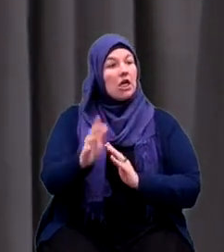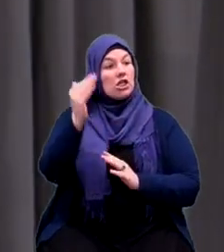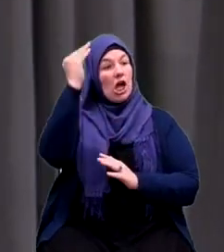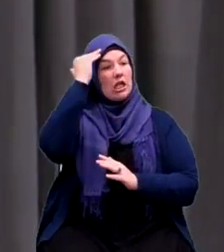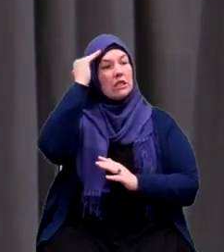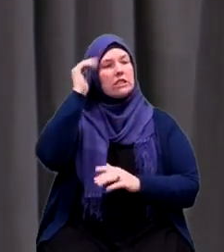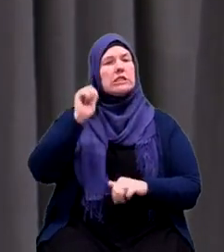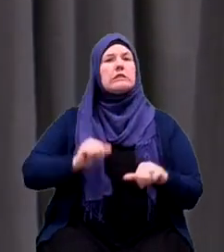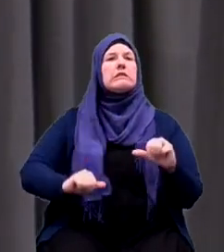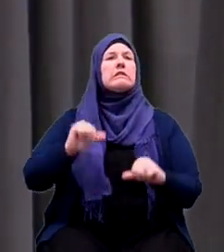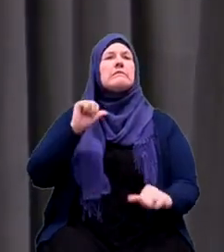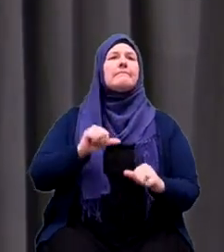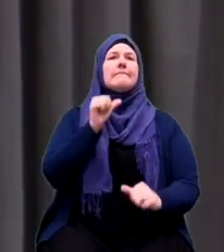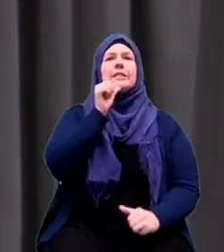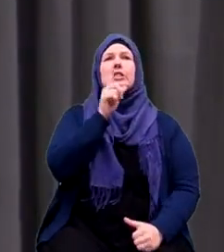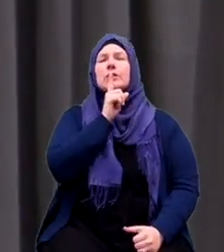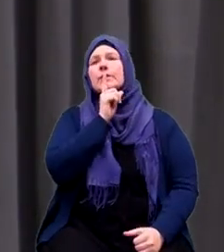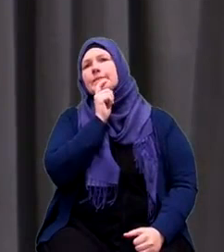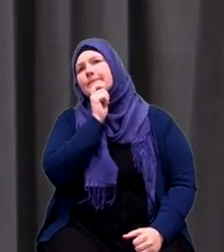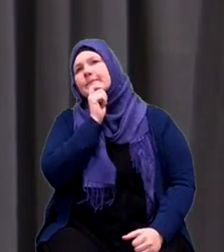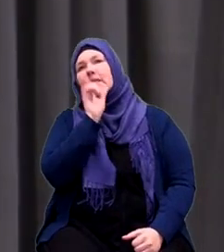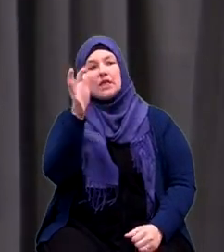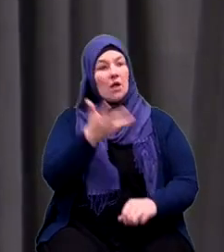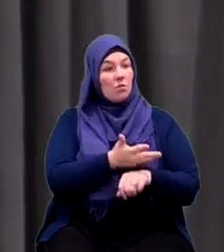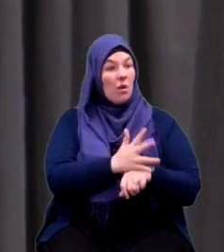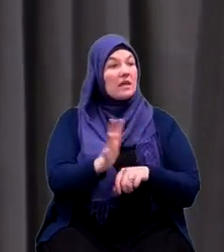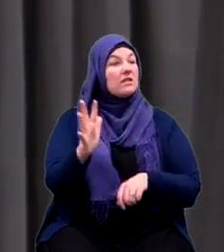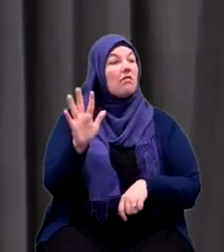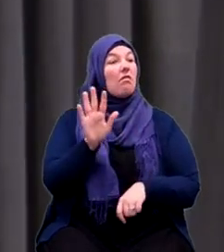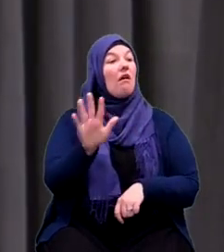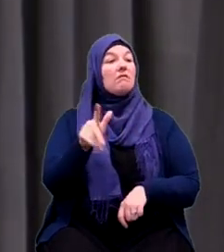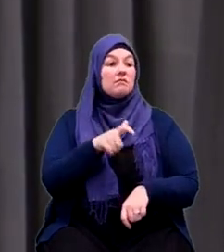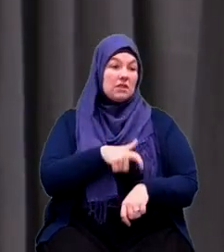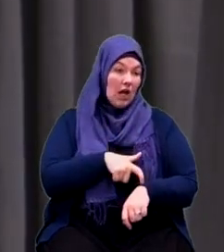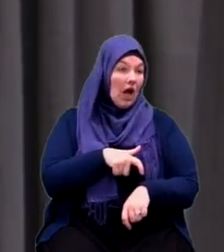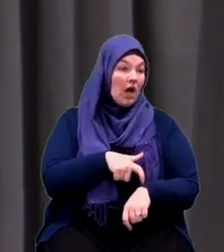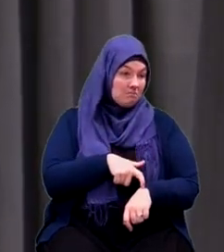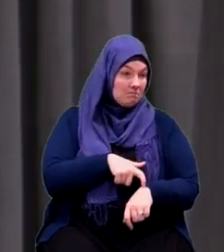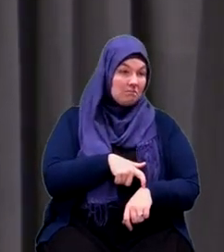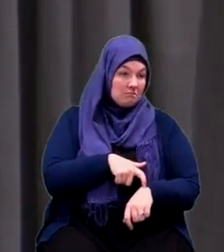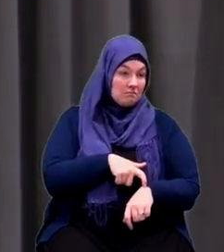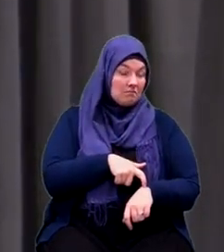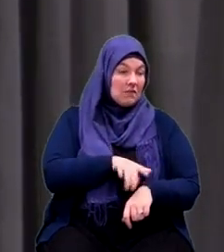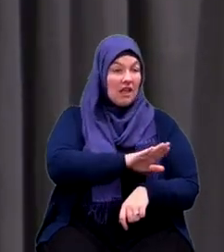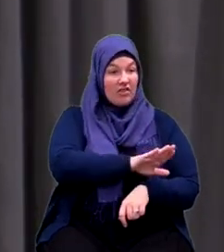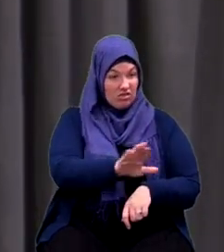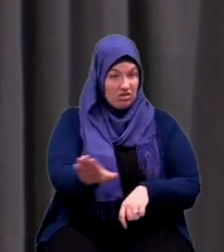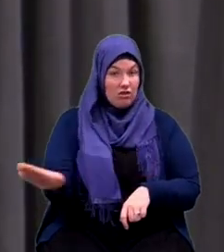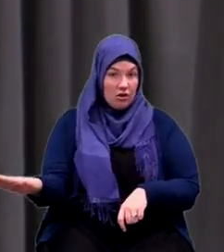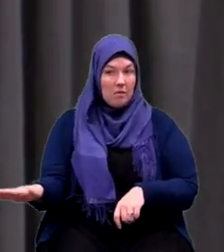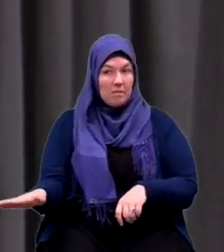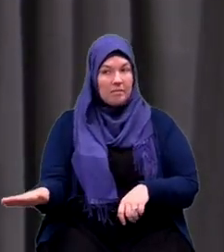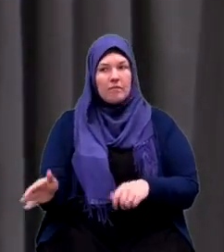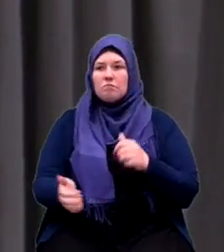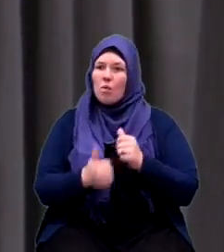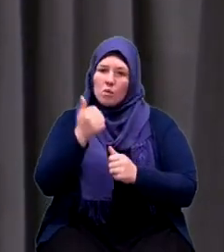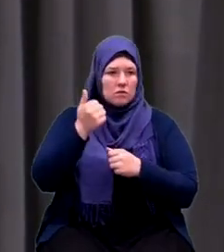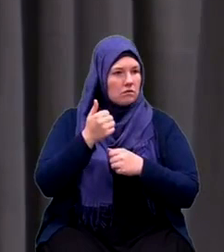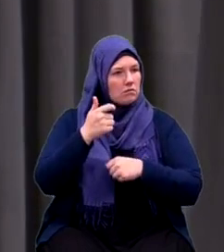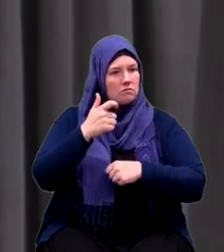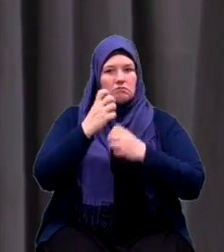reluctance, indecisiveness can waste a lot of precious time in their most